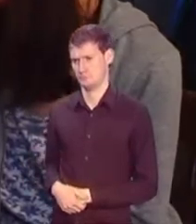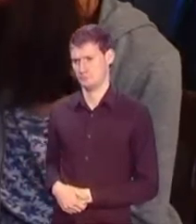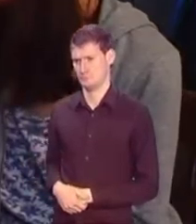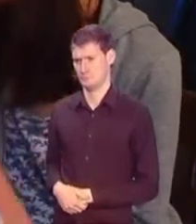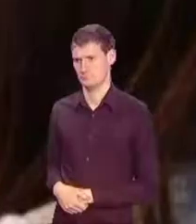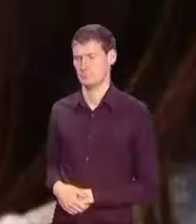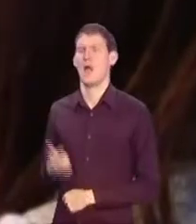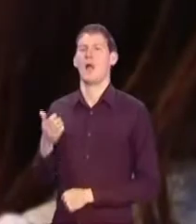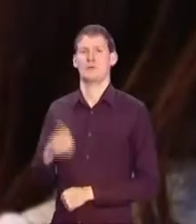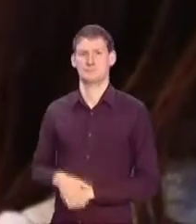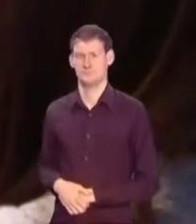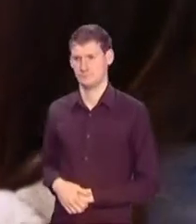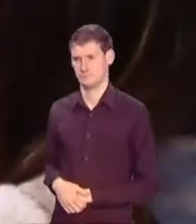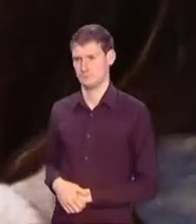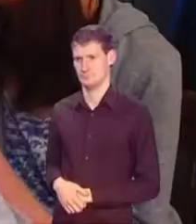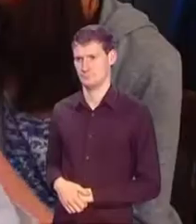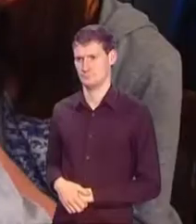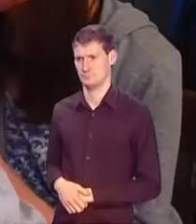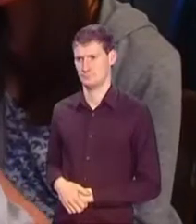Ah.